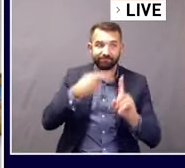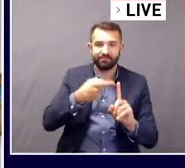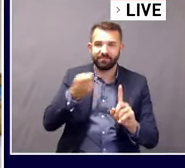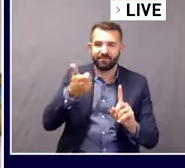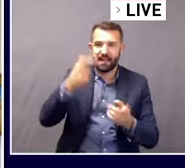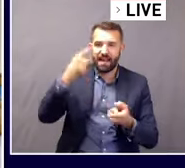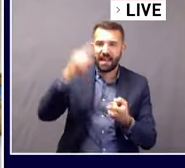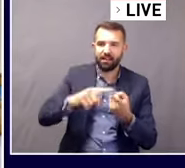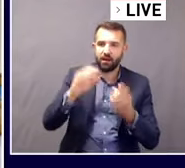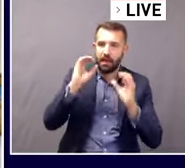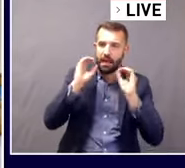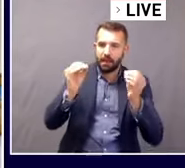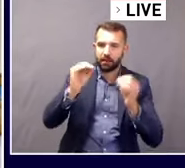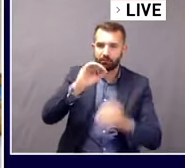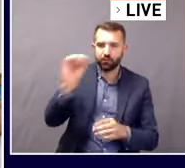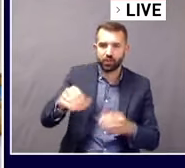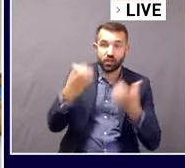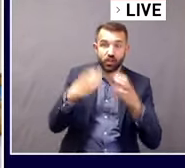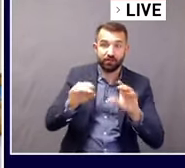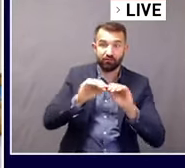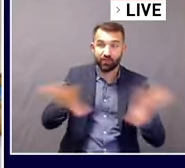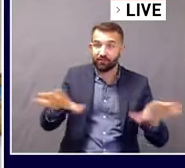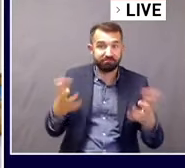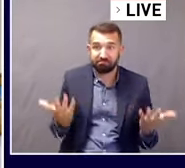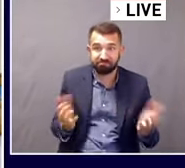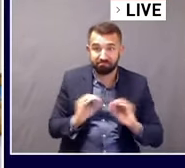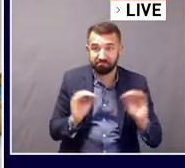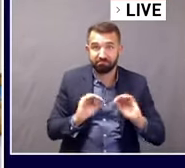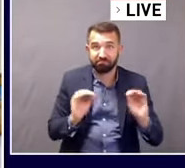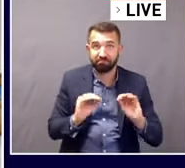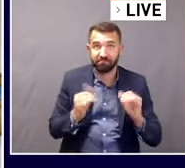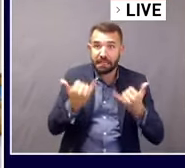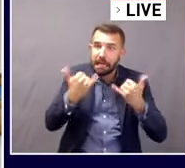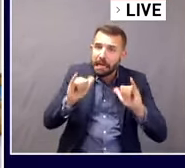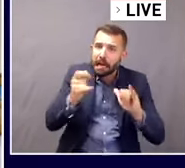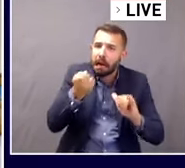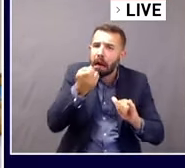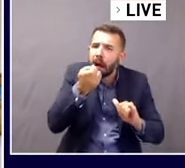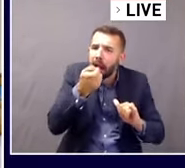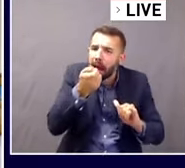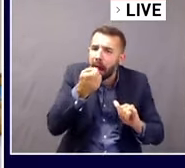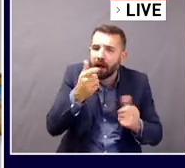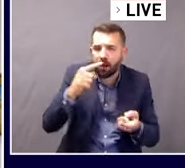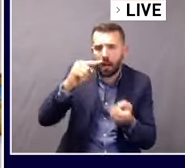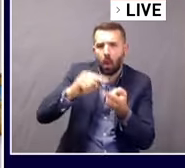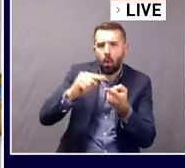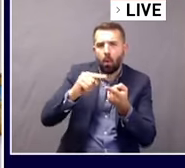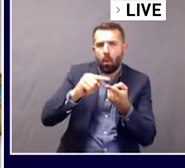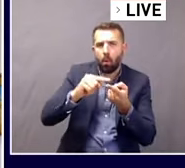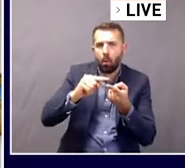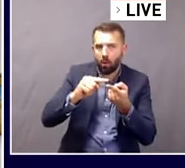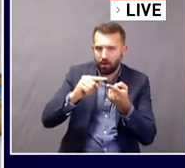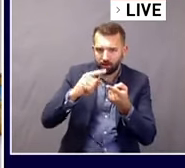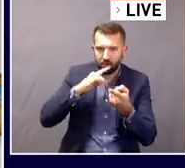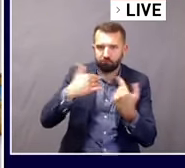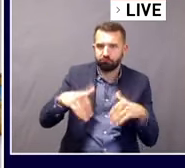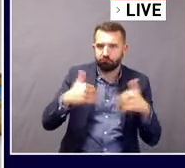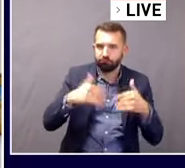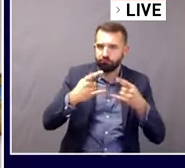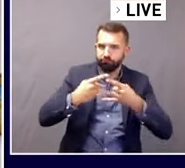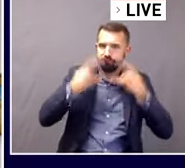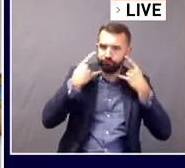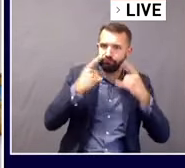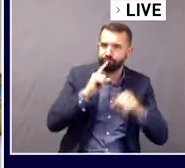intervention in medical science that eliminates anything, but they greatly reduce the likelihood. And we now have examples of that